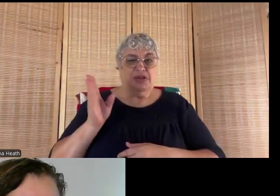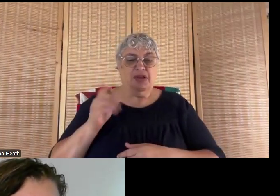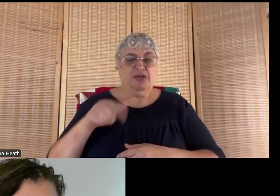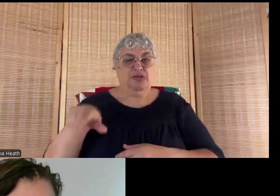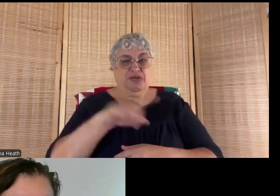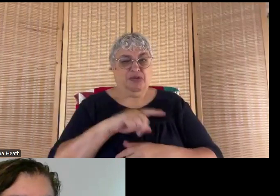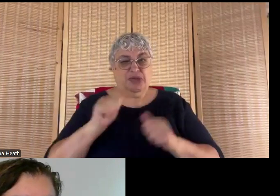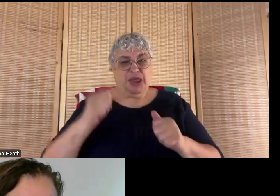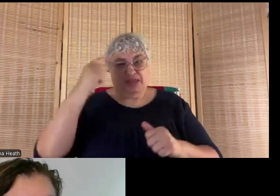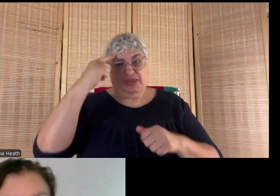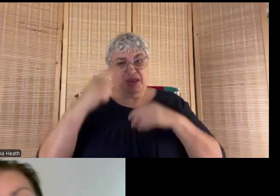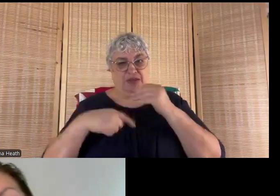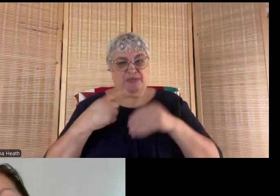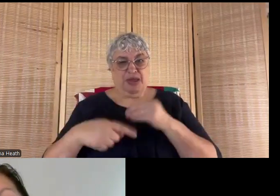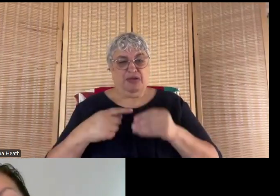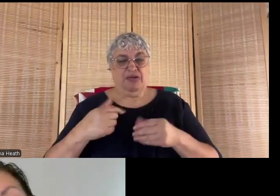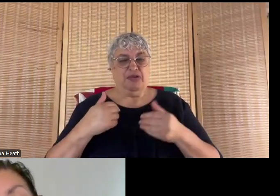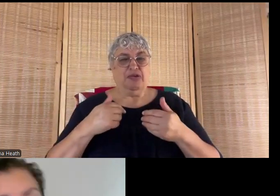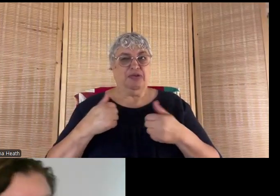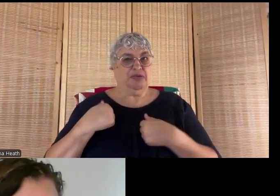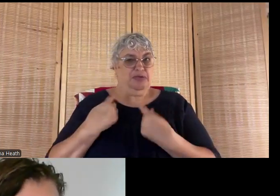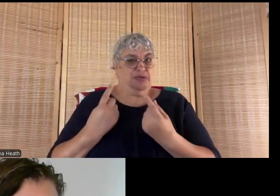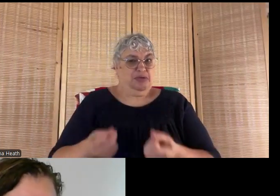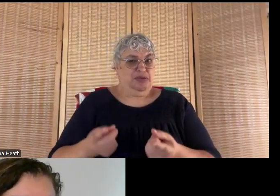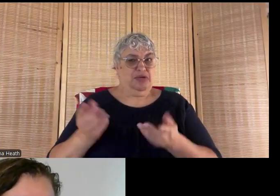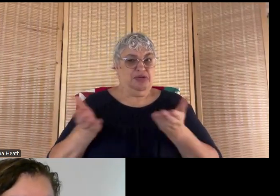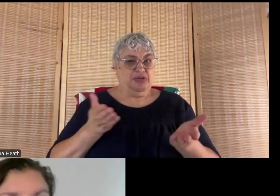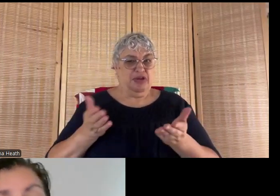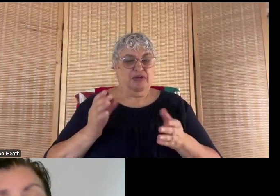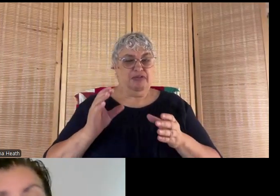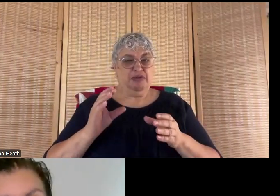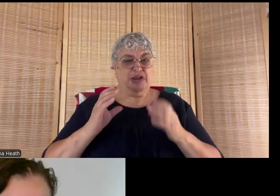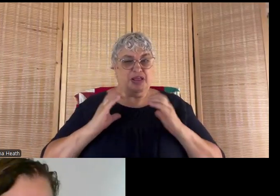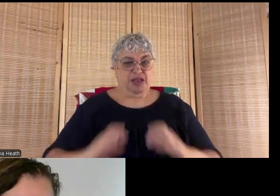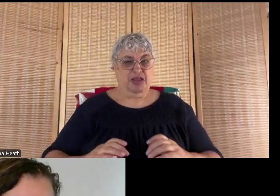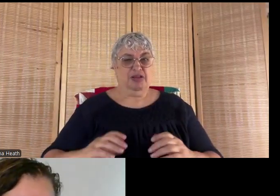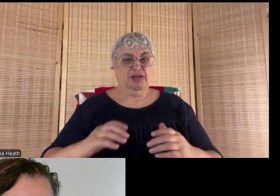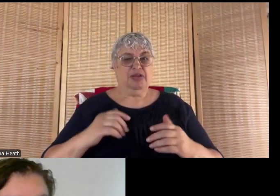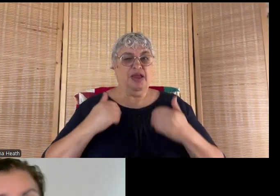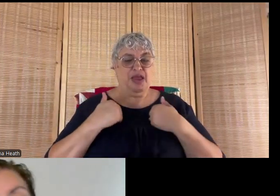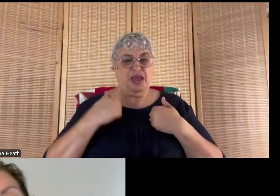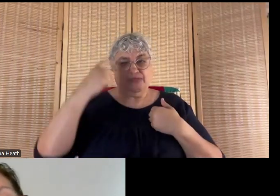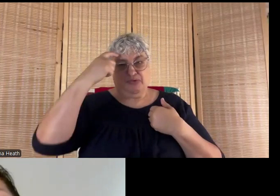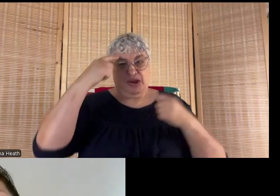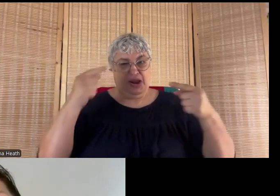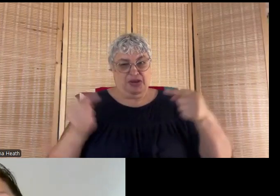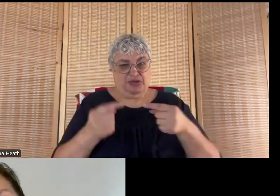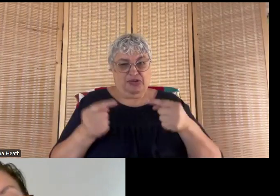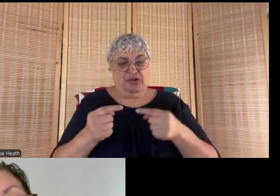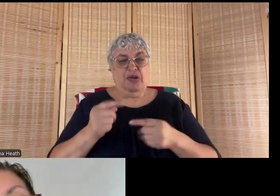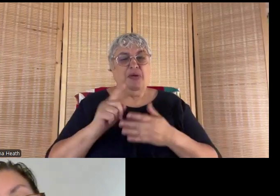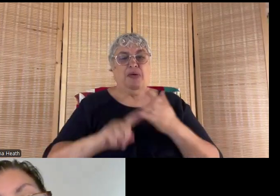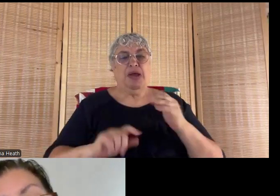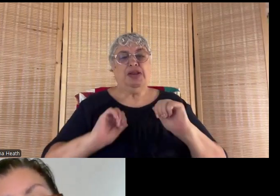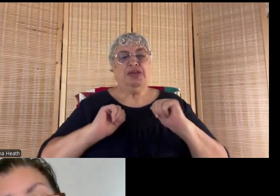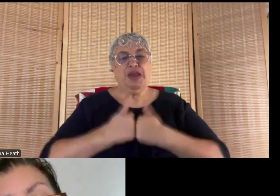can think about if you have ever served a client who has had a brain injury, what